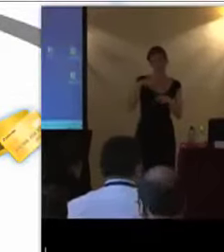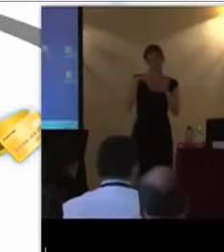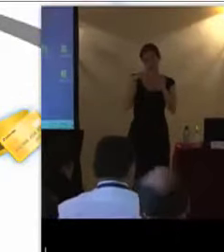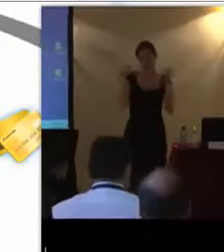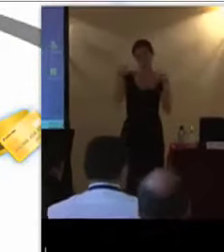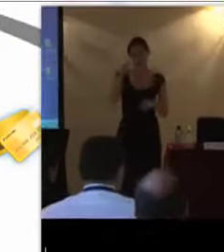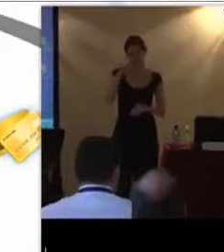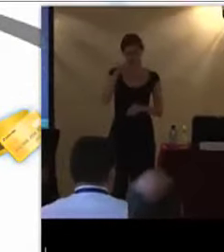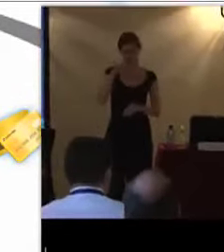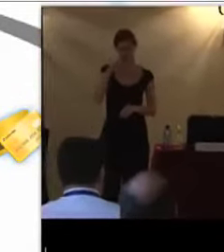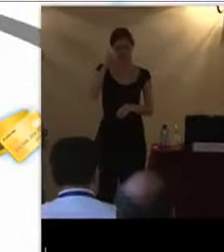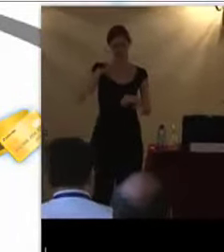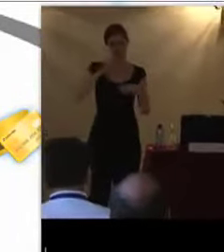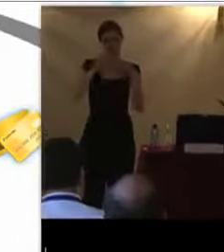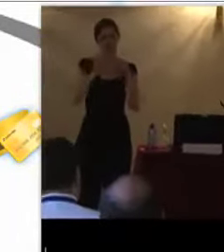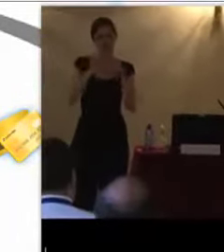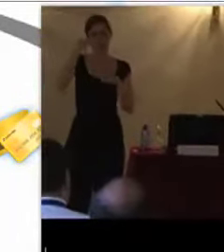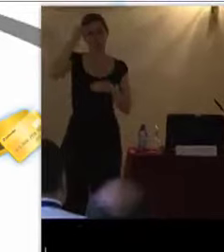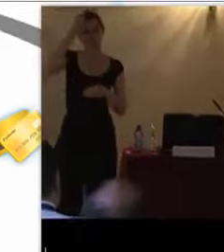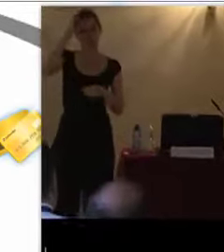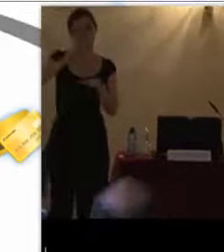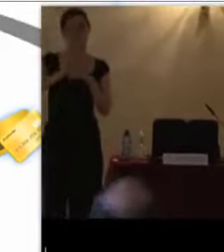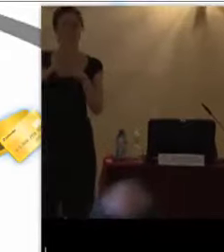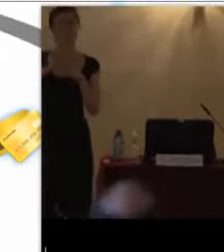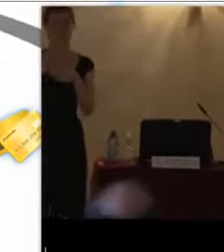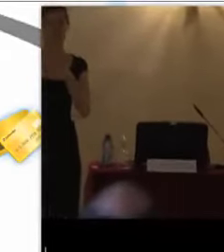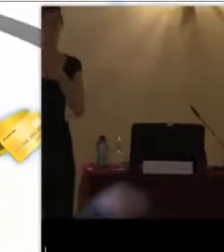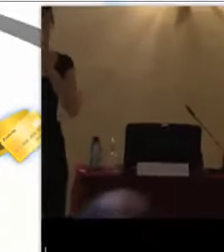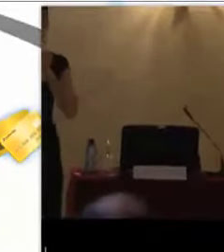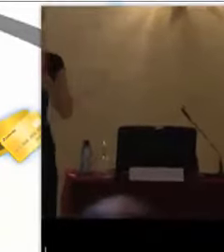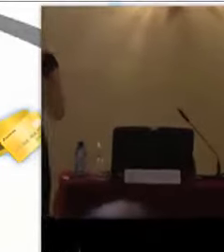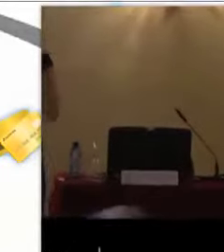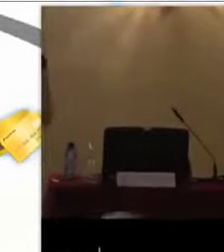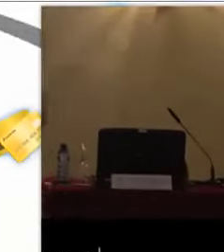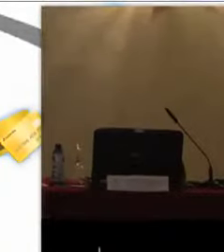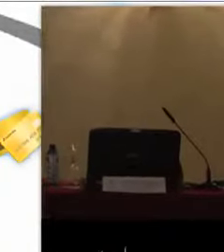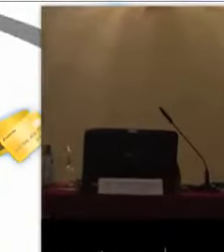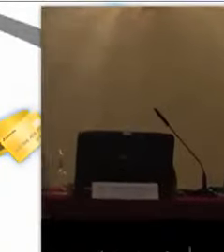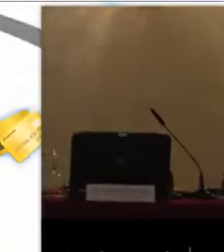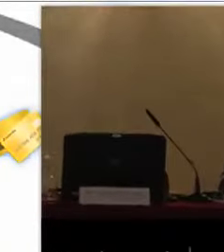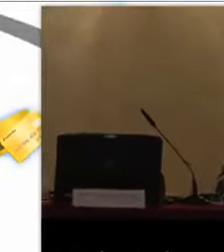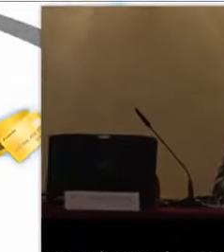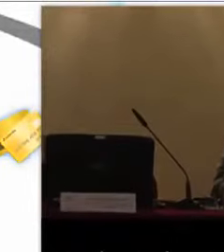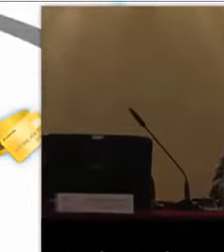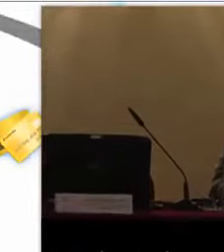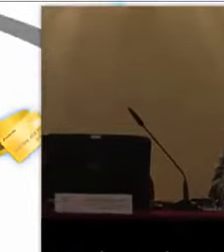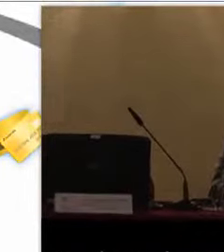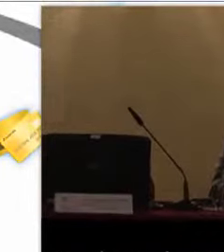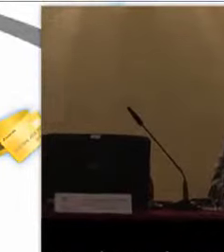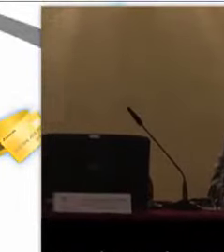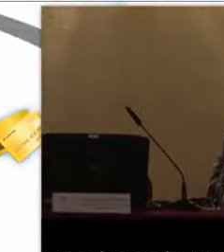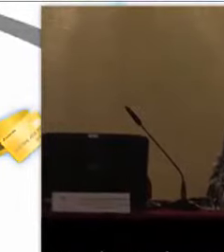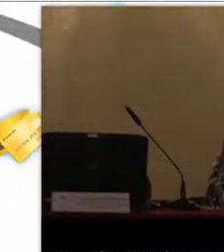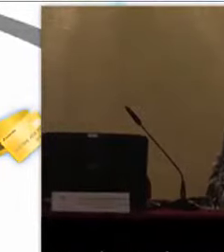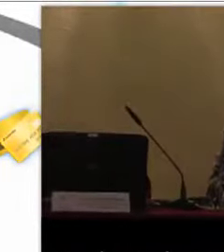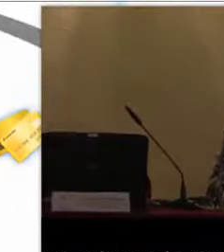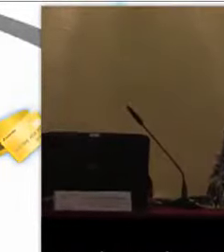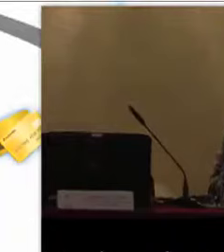Fernandez, and as members of this group, the introduction is going to be provided